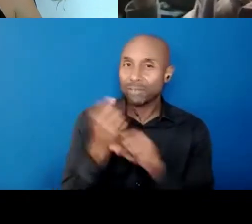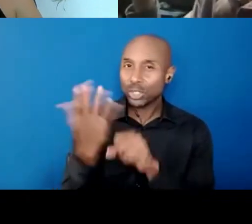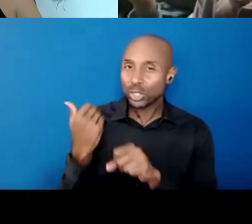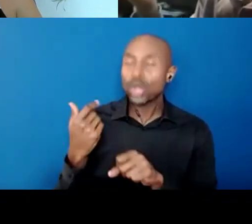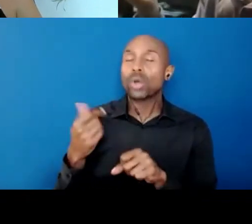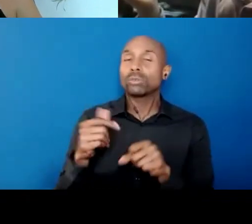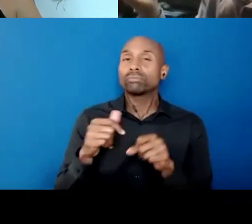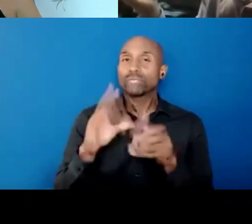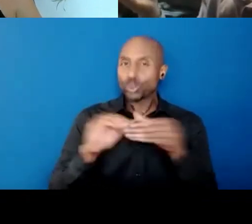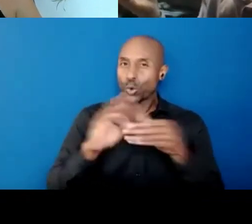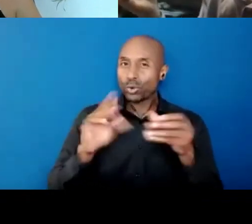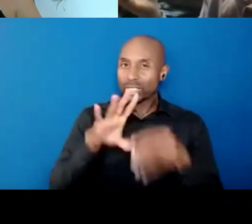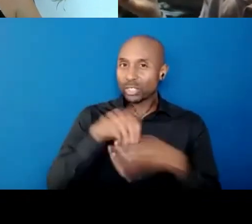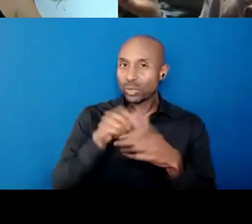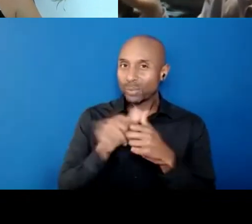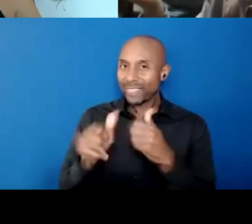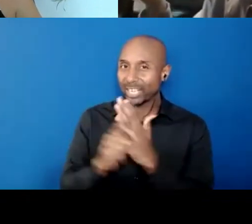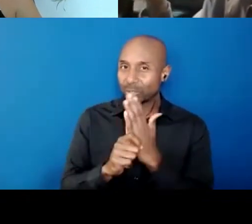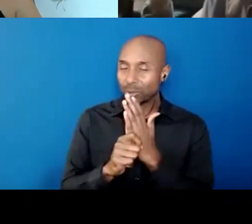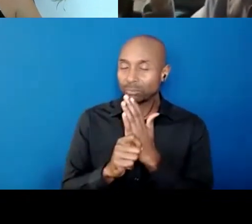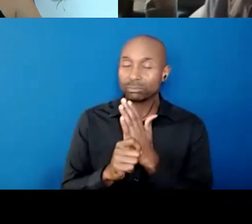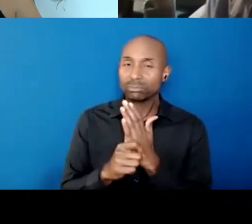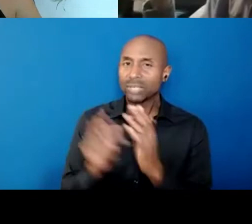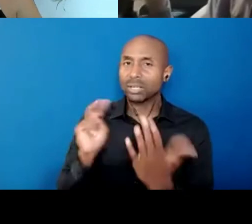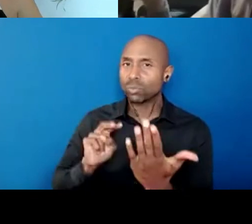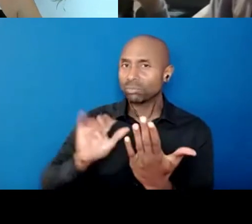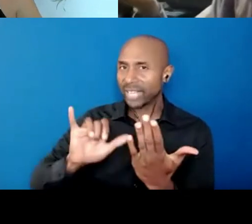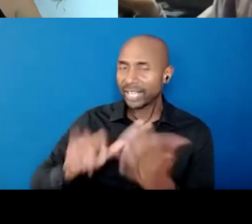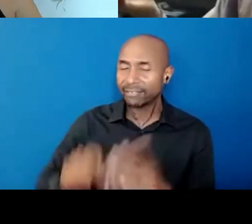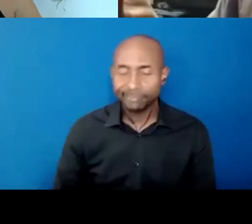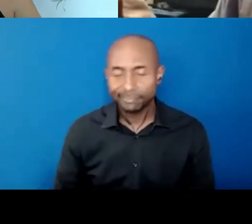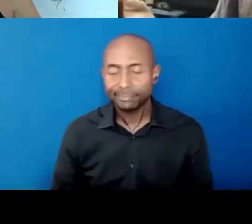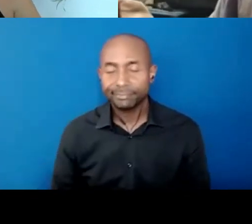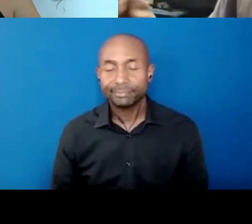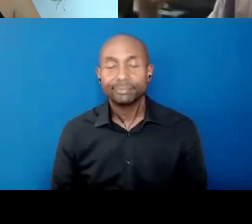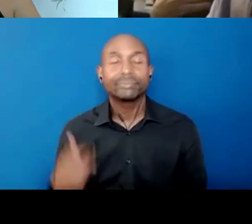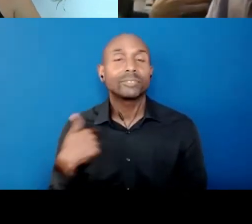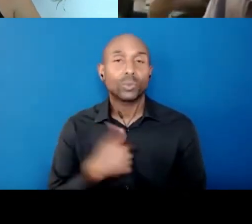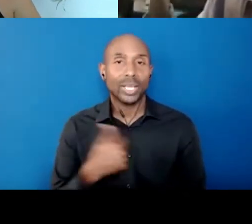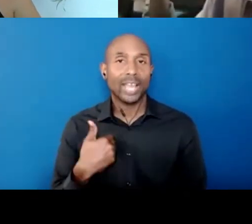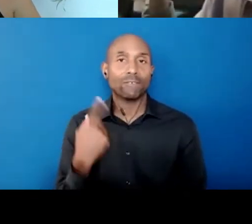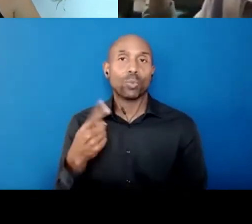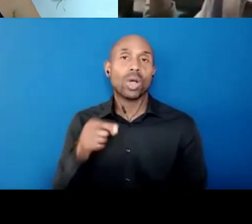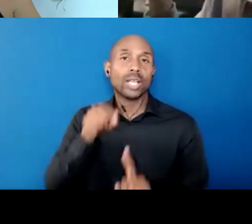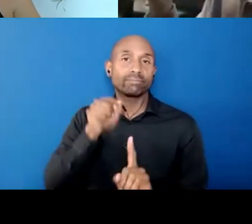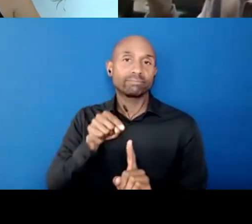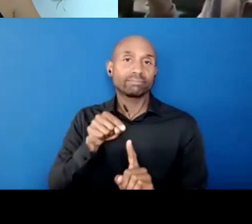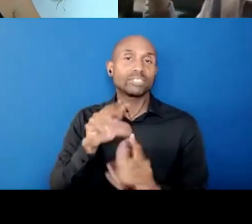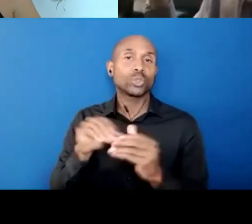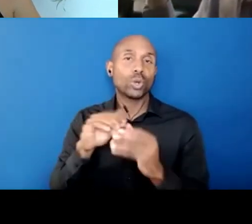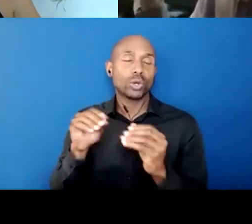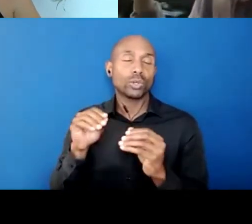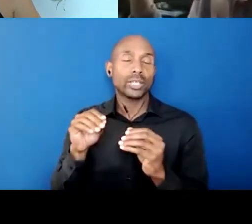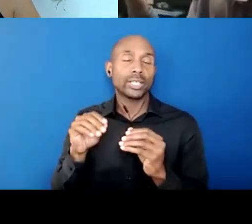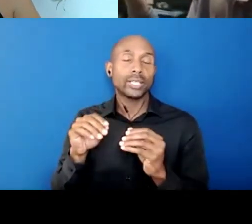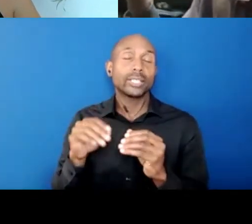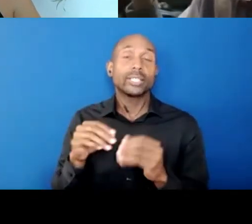of service projects and kind of the stories that we featured is the A World